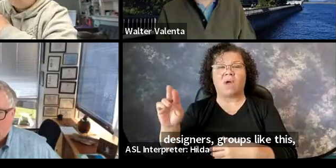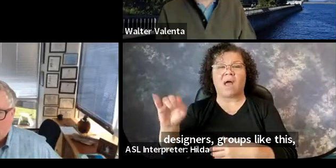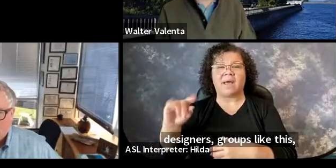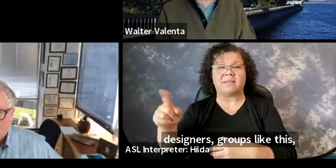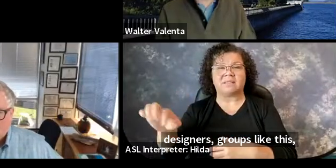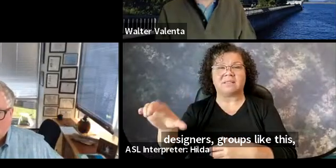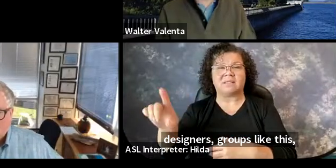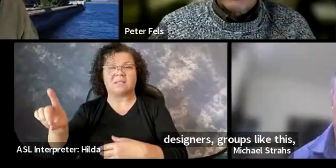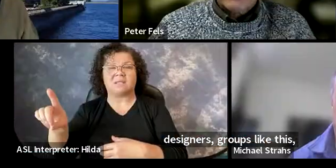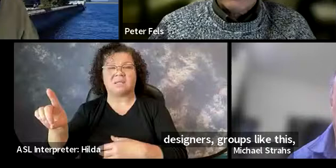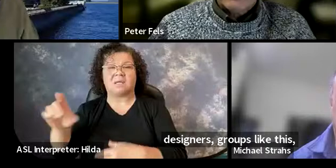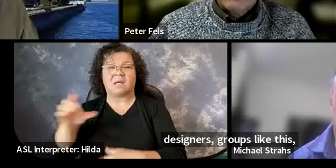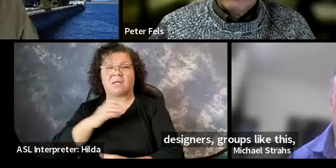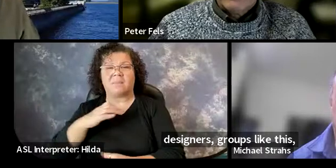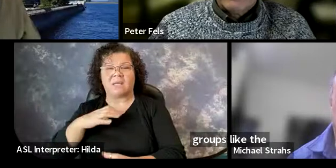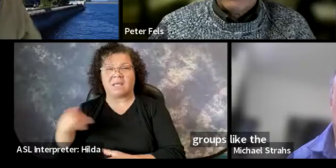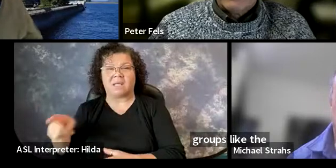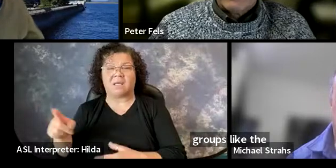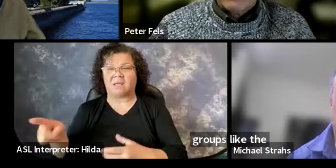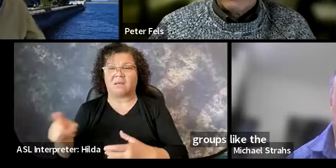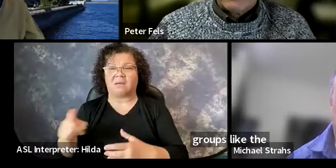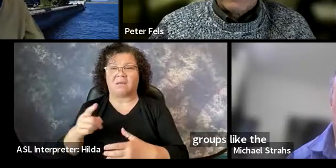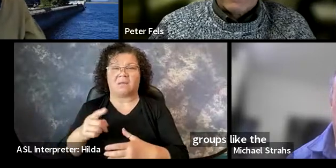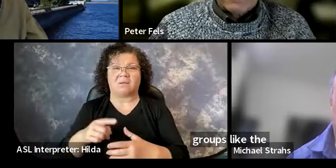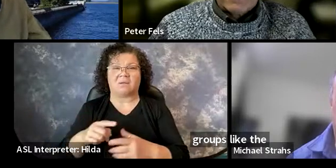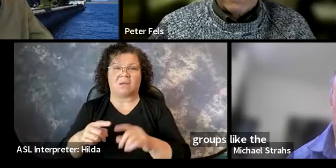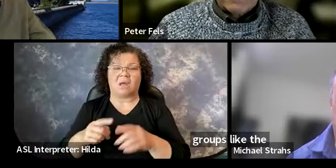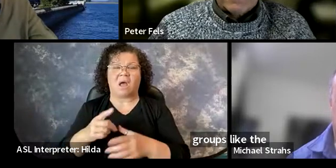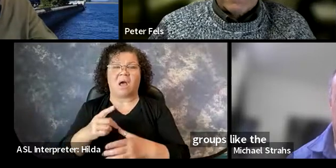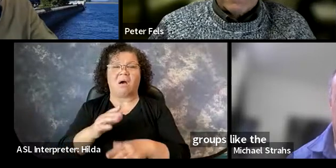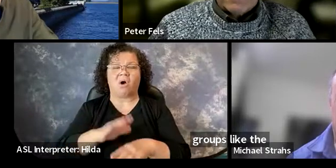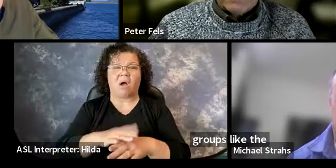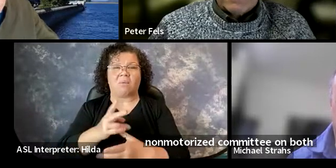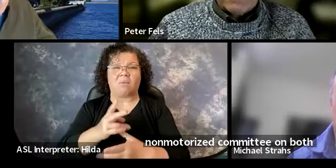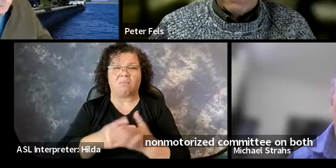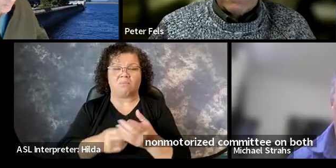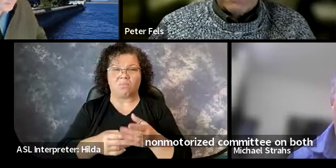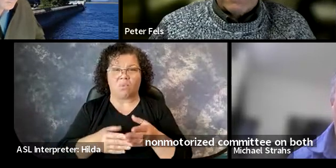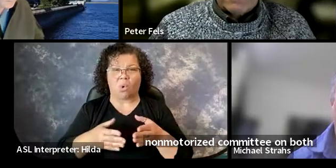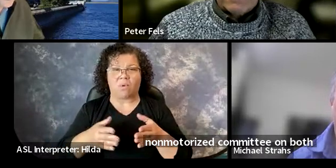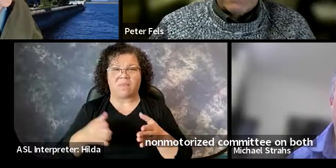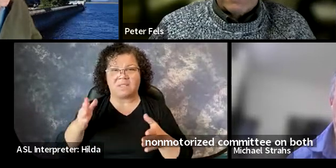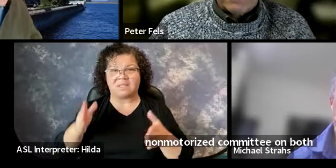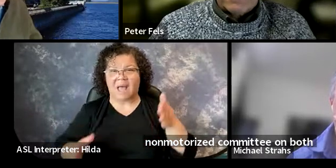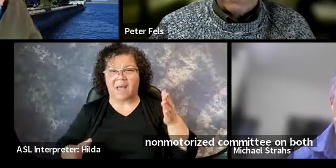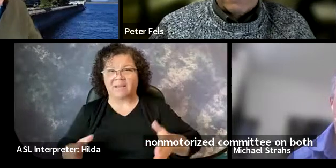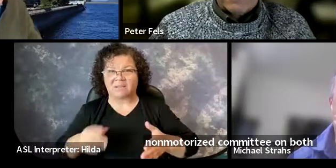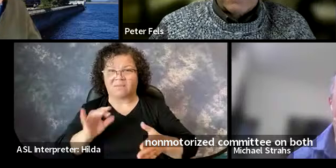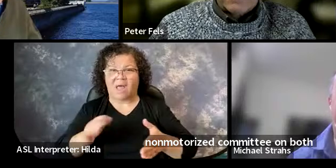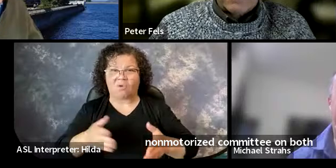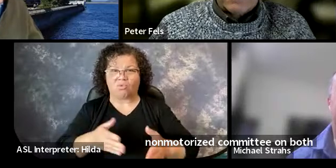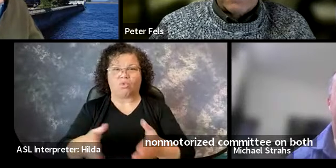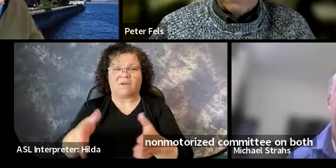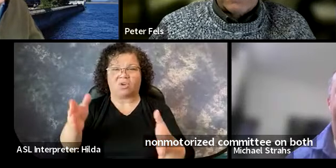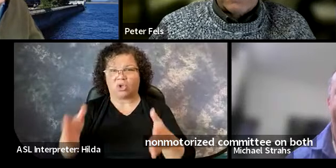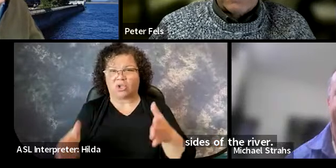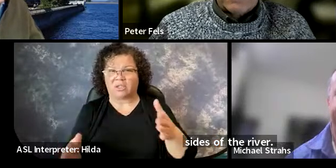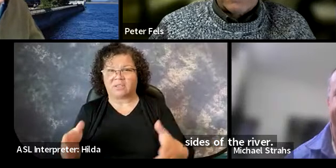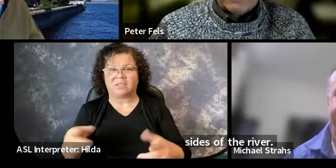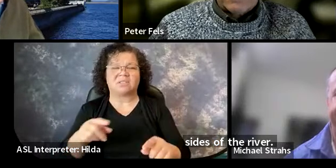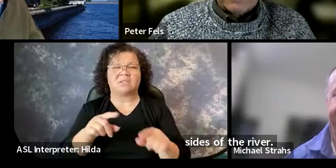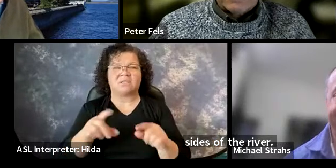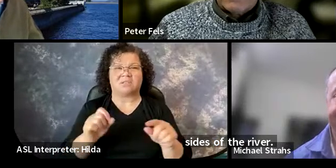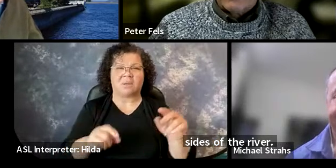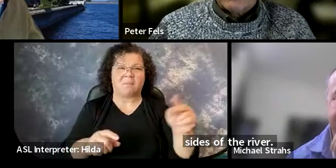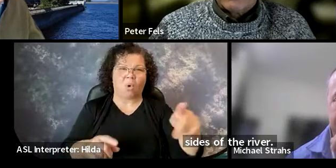committee in both on both sides of the river. So let's keep the ideas flowing, and